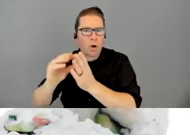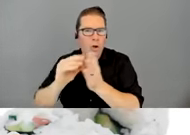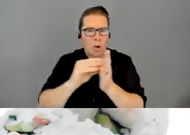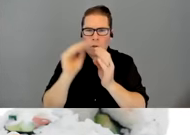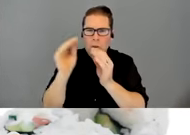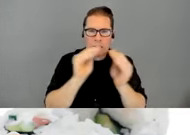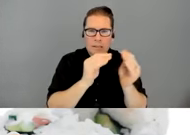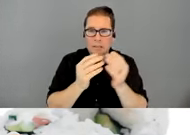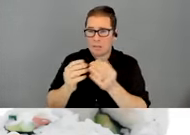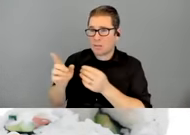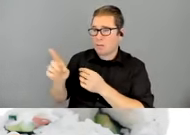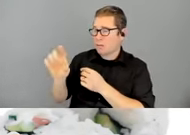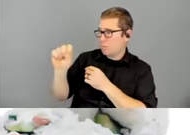that?